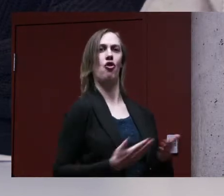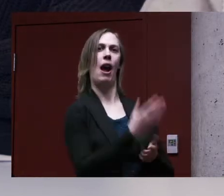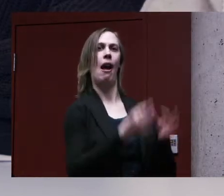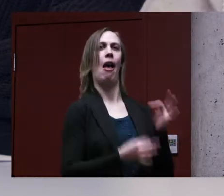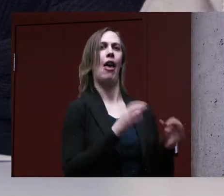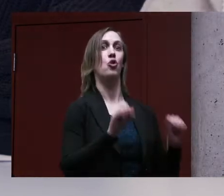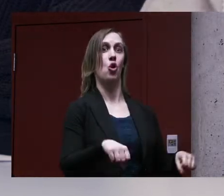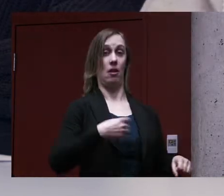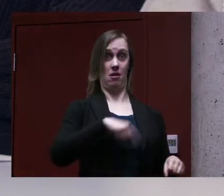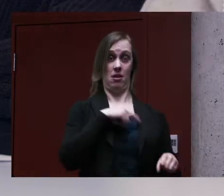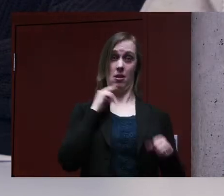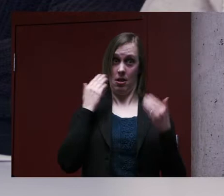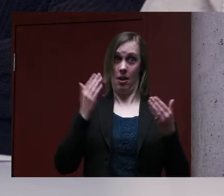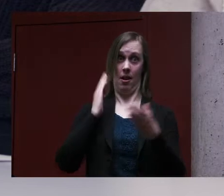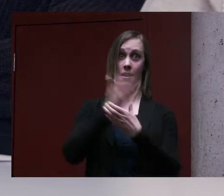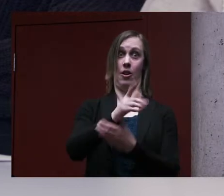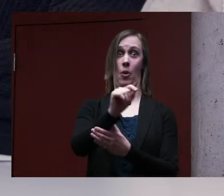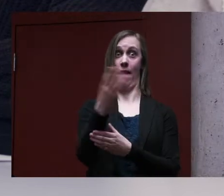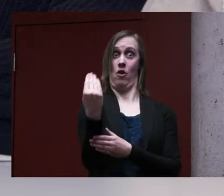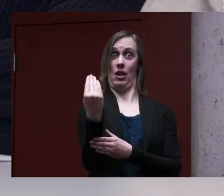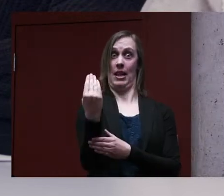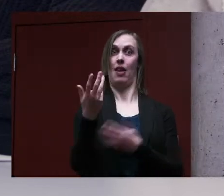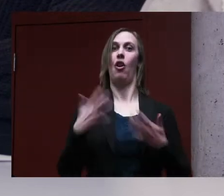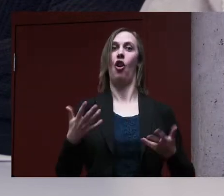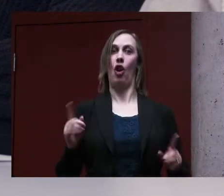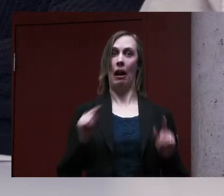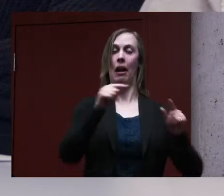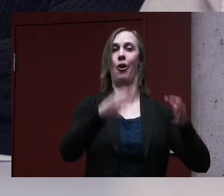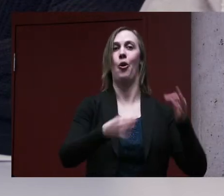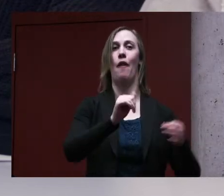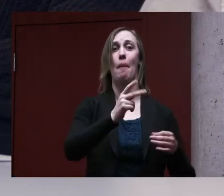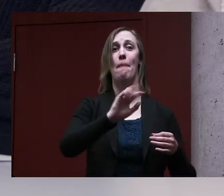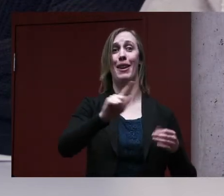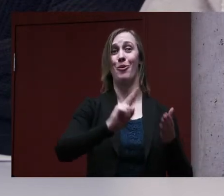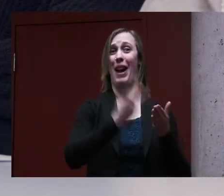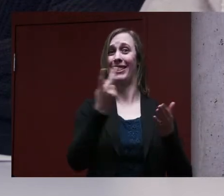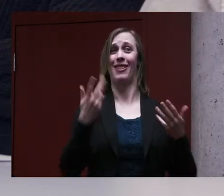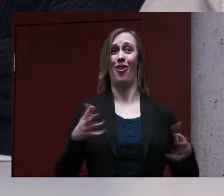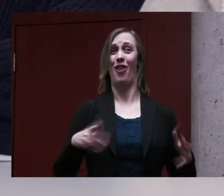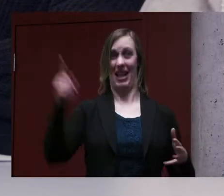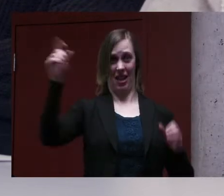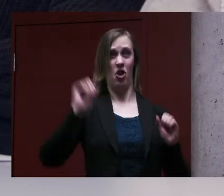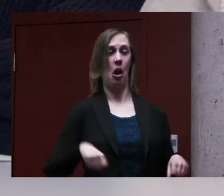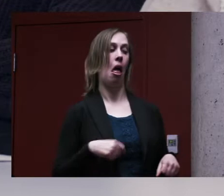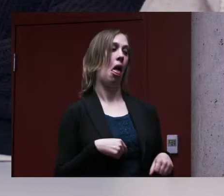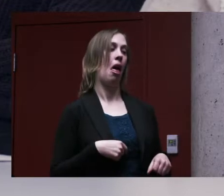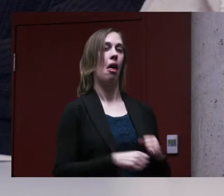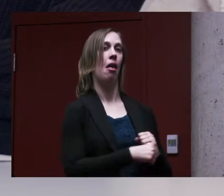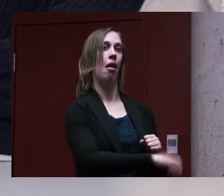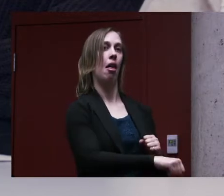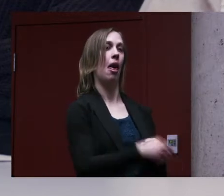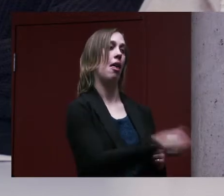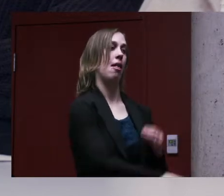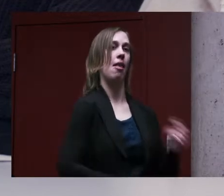filed in 2014. They've already taken us to the Court of Appeal twice. This could go on for a very long time in terms of the legal